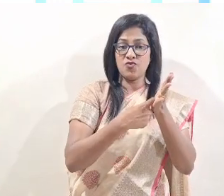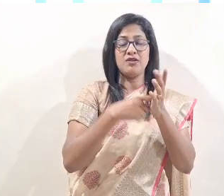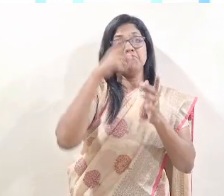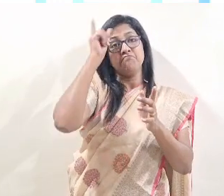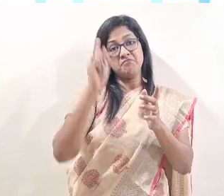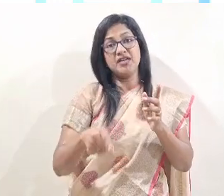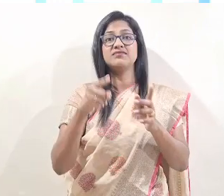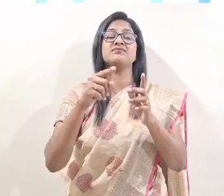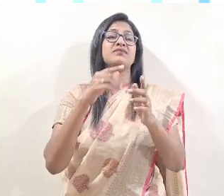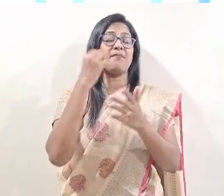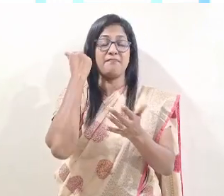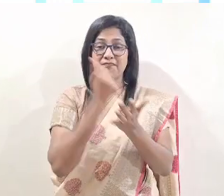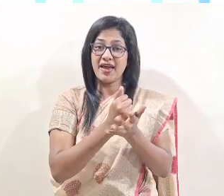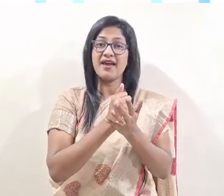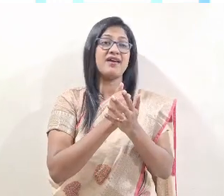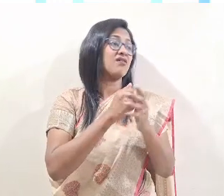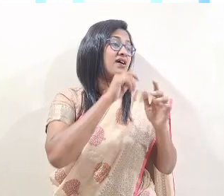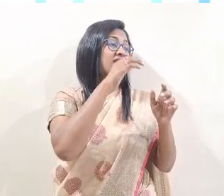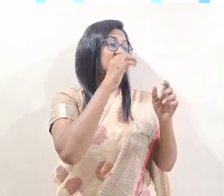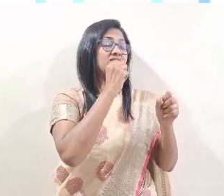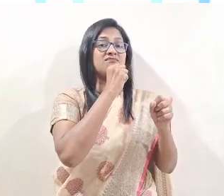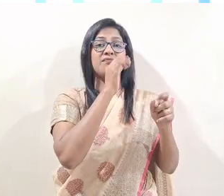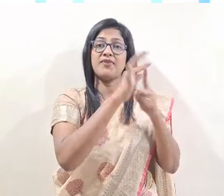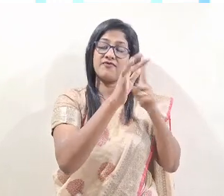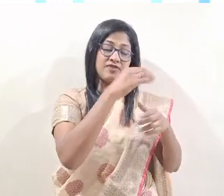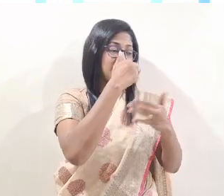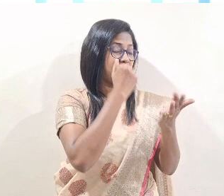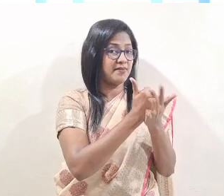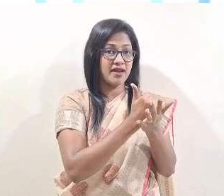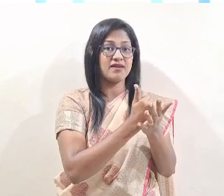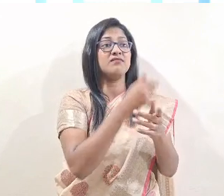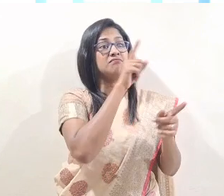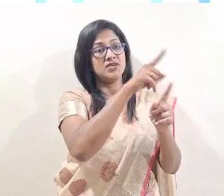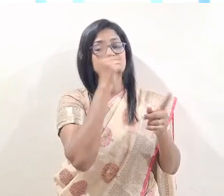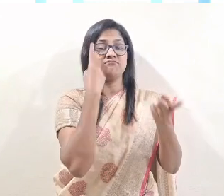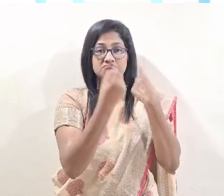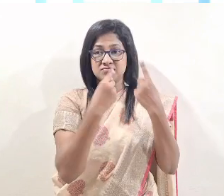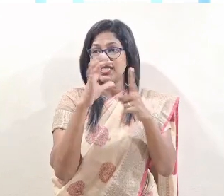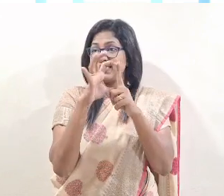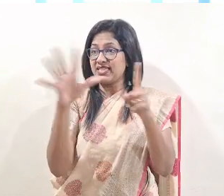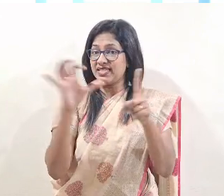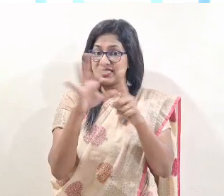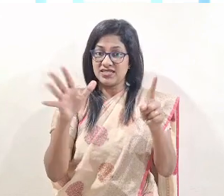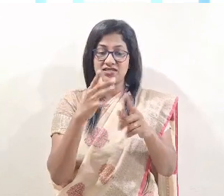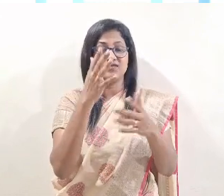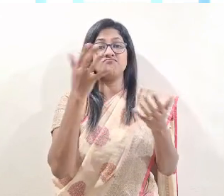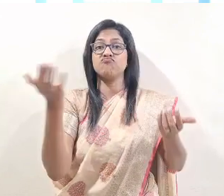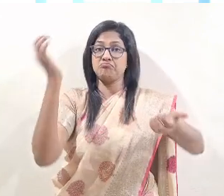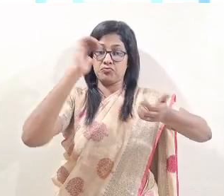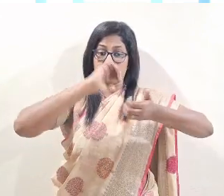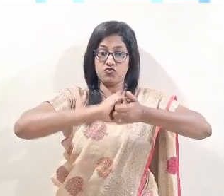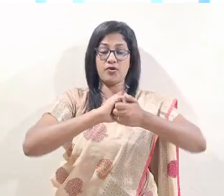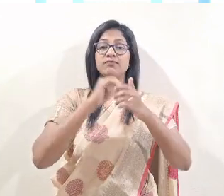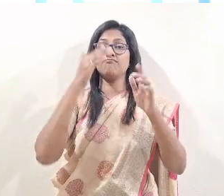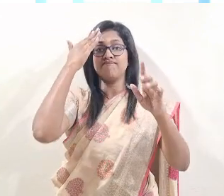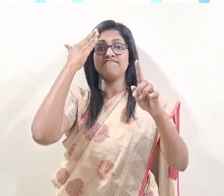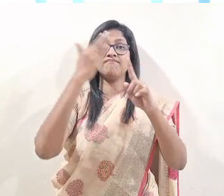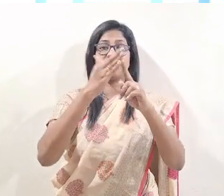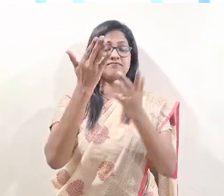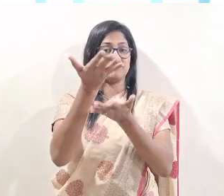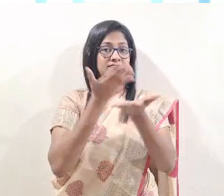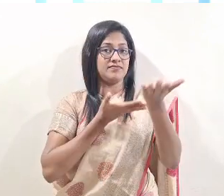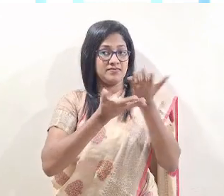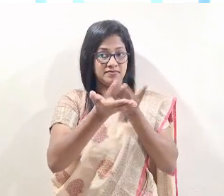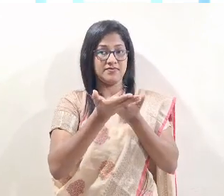including private banks, to properly assess climate risks in their portfolios. So we have a joint undertaking there.